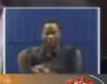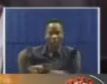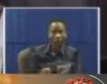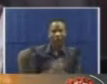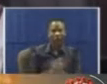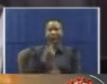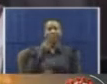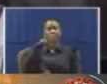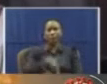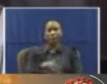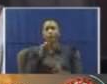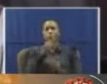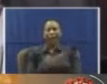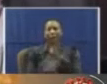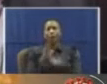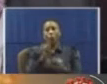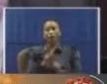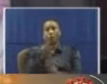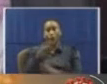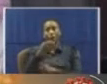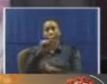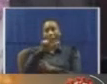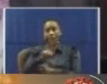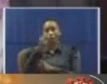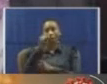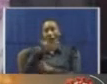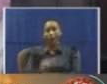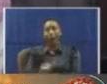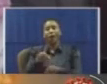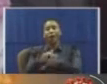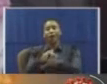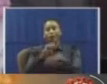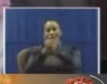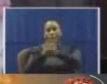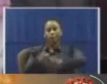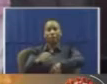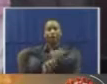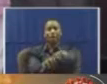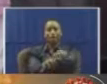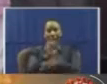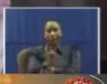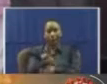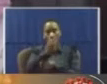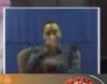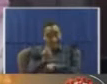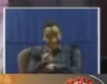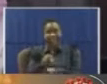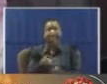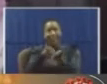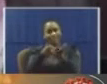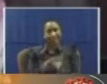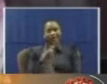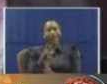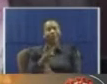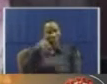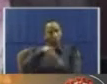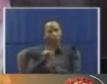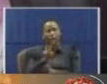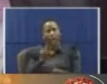what happened at this Phala Phala game farm. These questions that demand answers include the